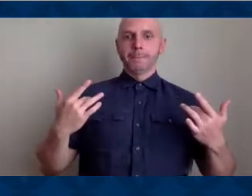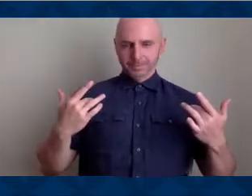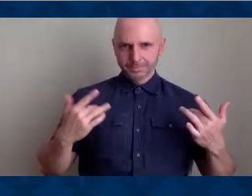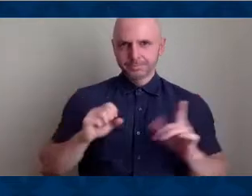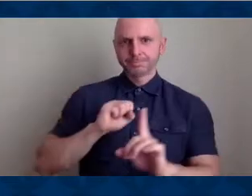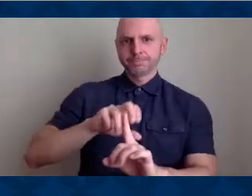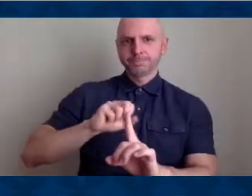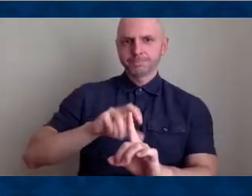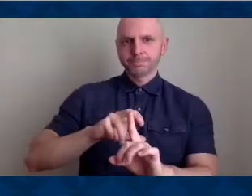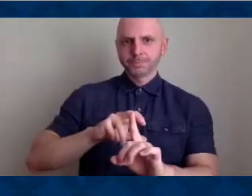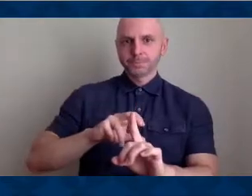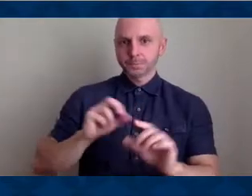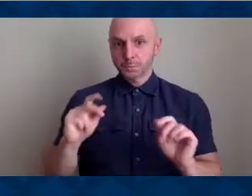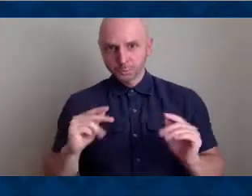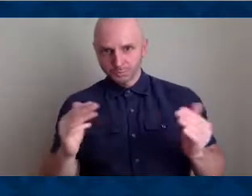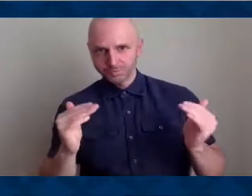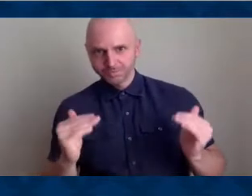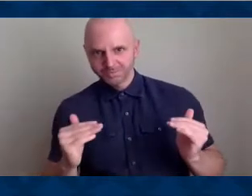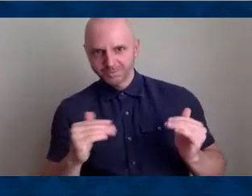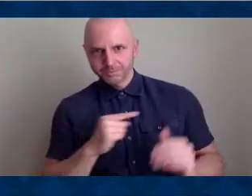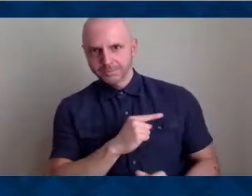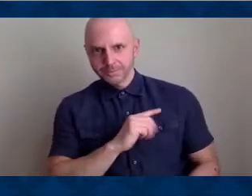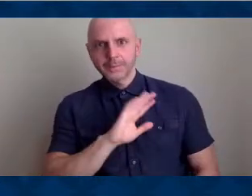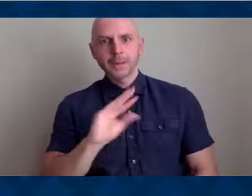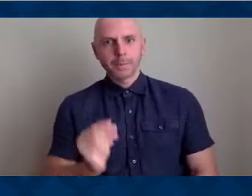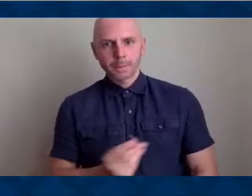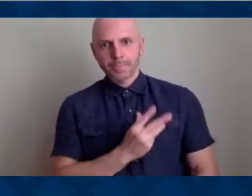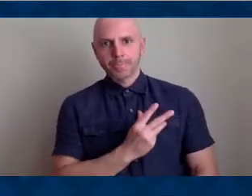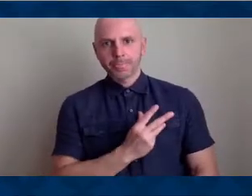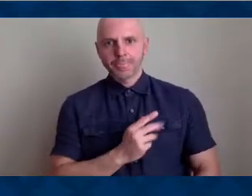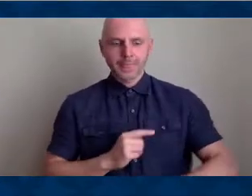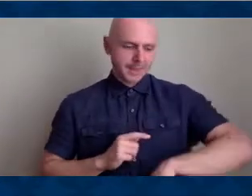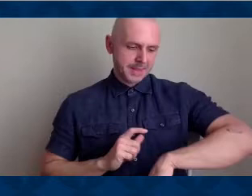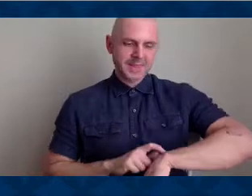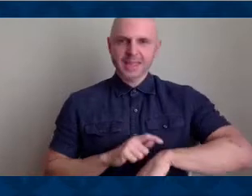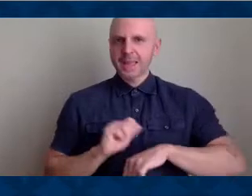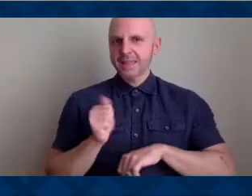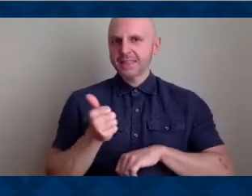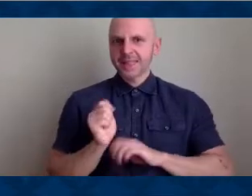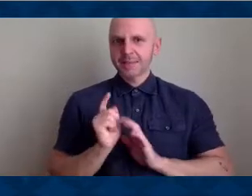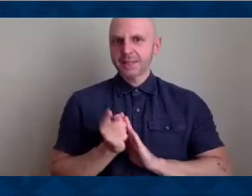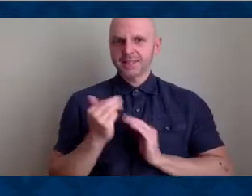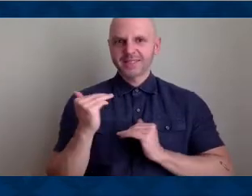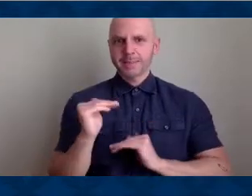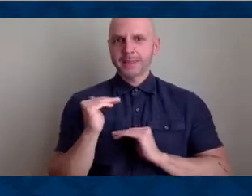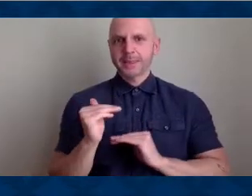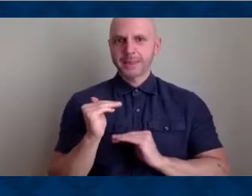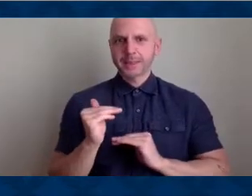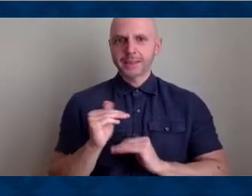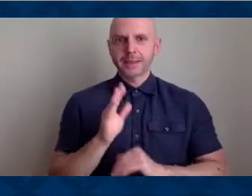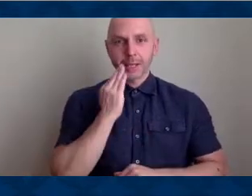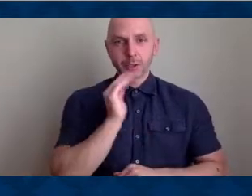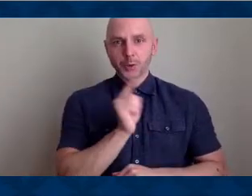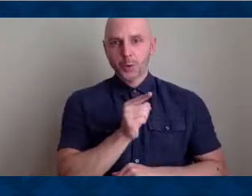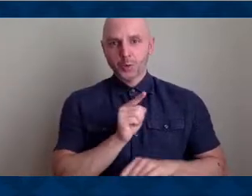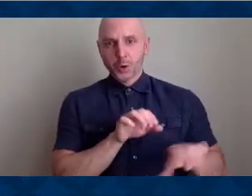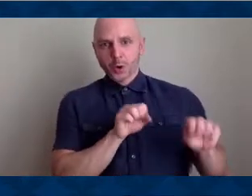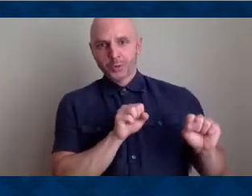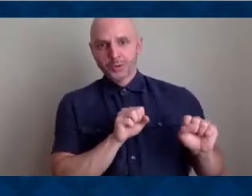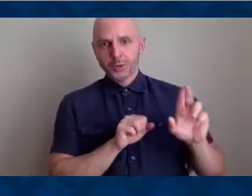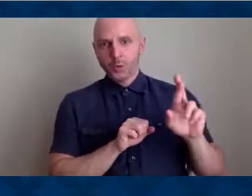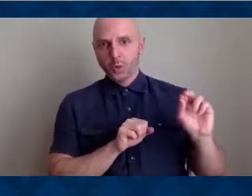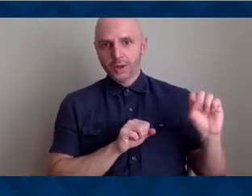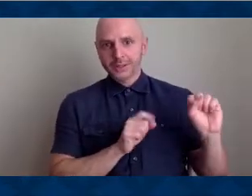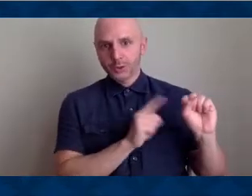So maybe we could move on to the next slide. I want to make sure that I'm within my 10 minutes, and I know, Ross, you're going to cut me off exactly at 10